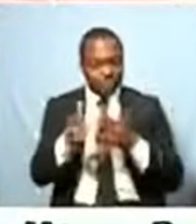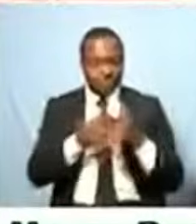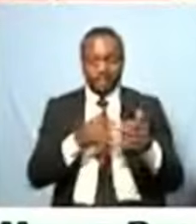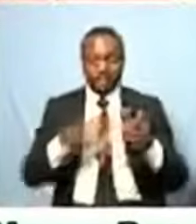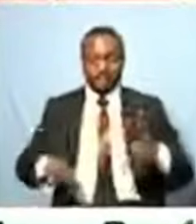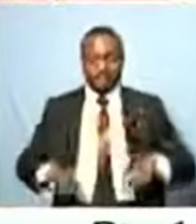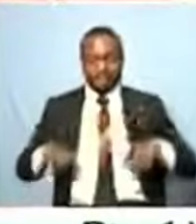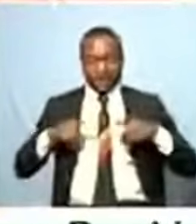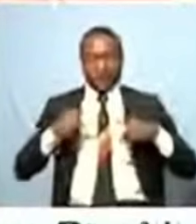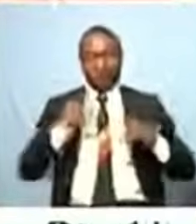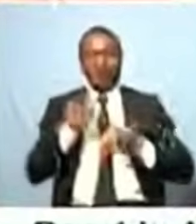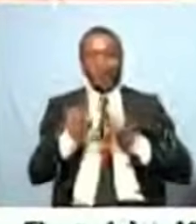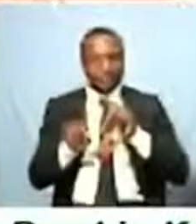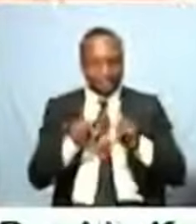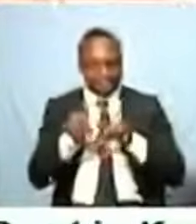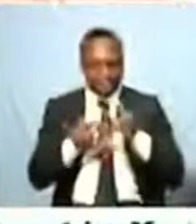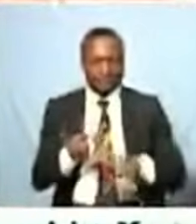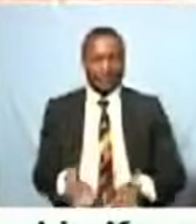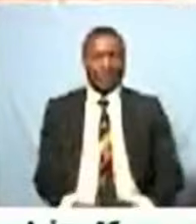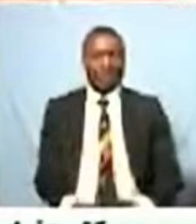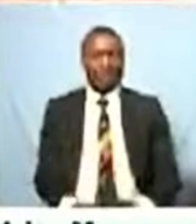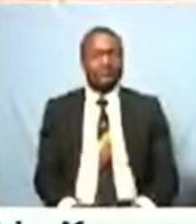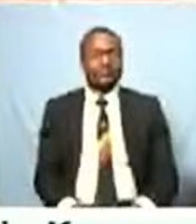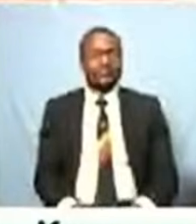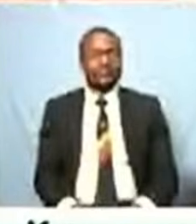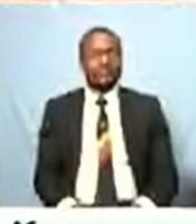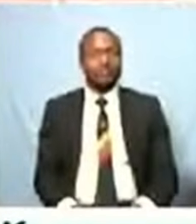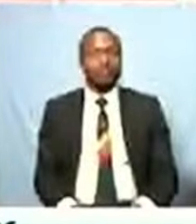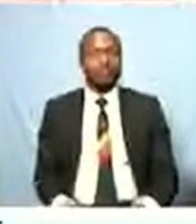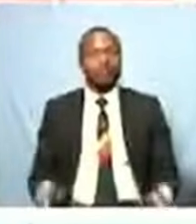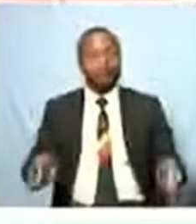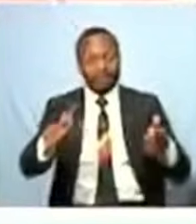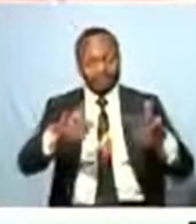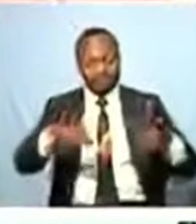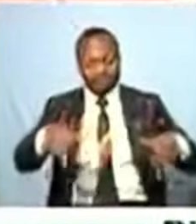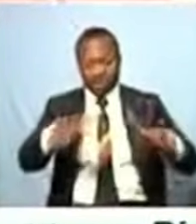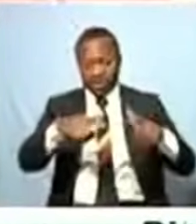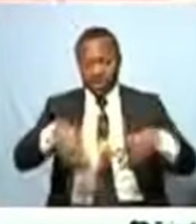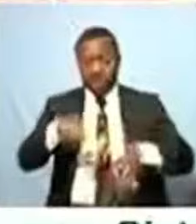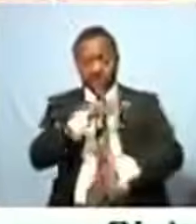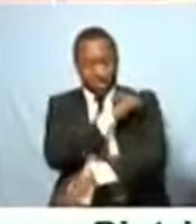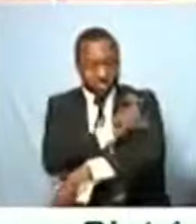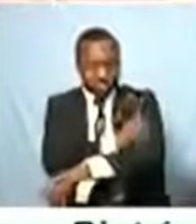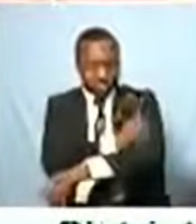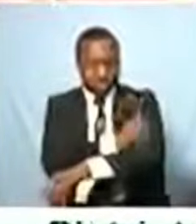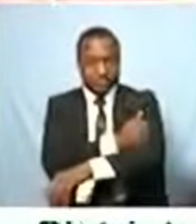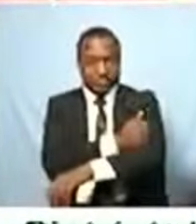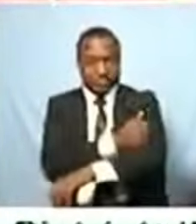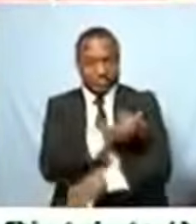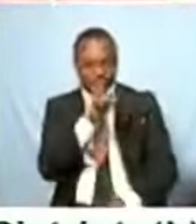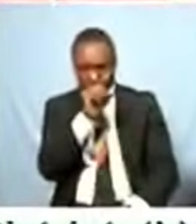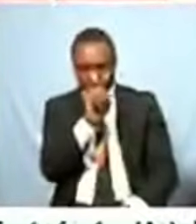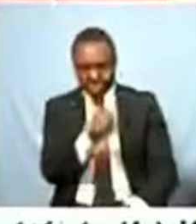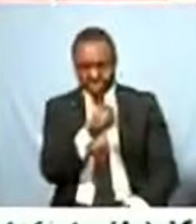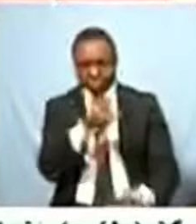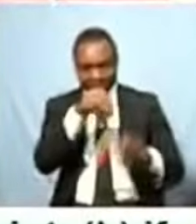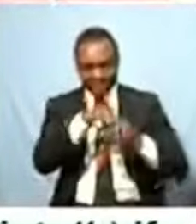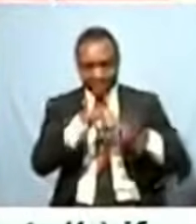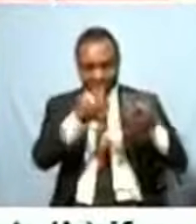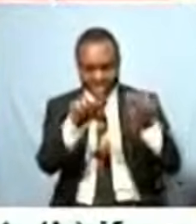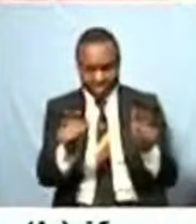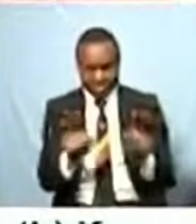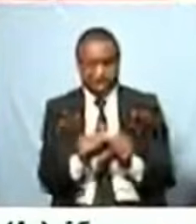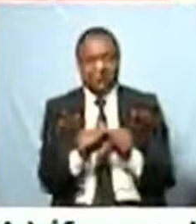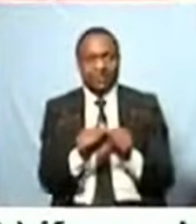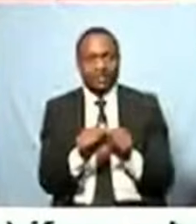people. The local authority in that area